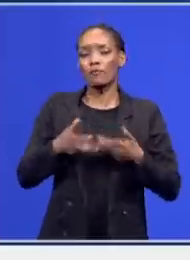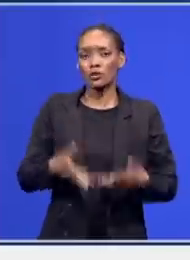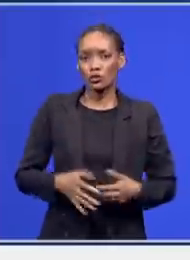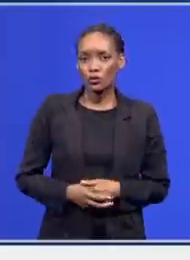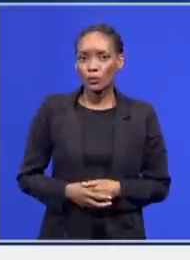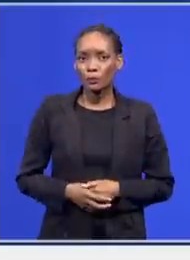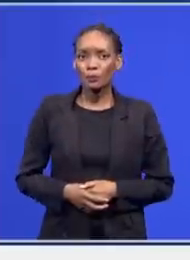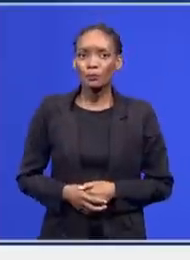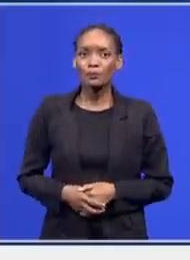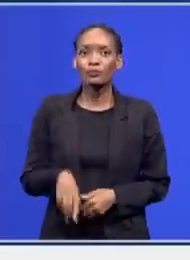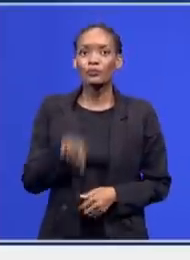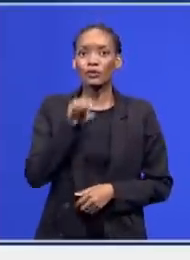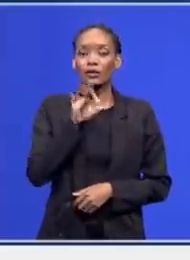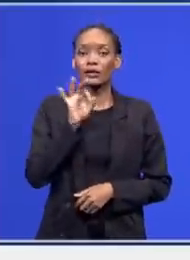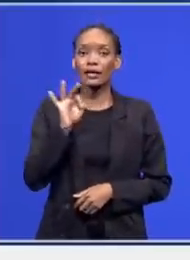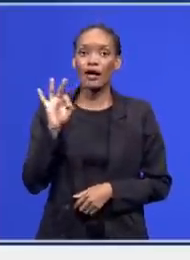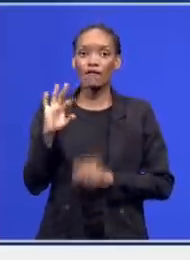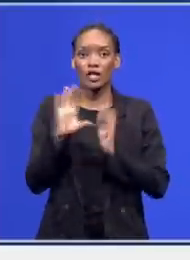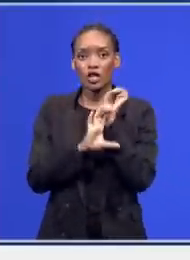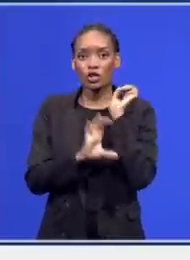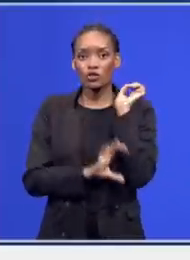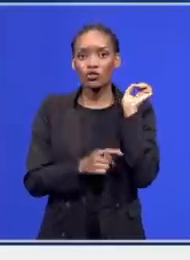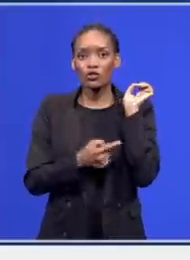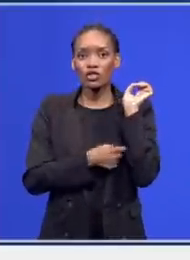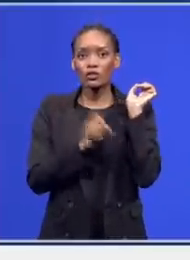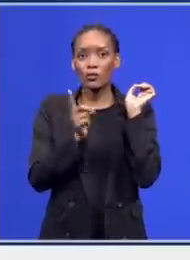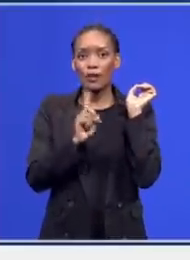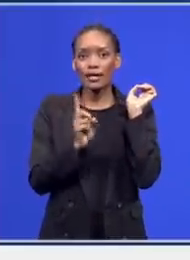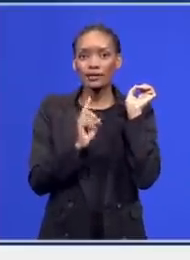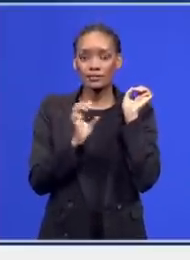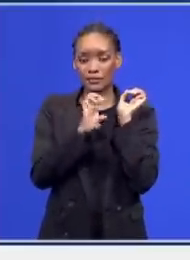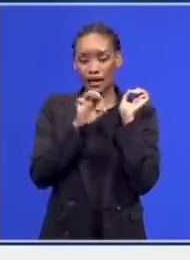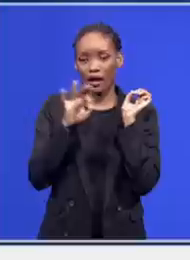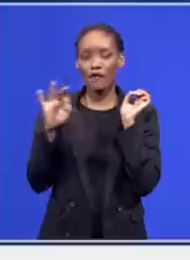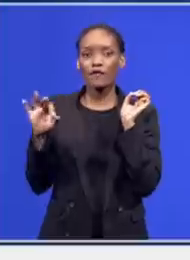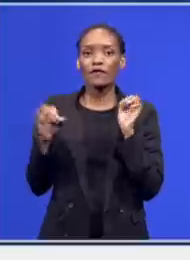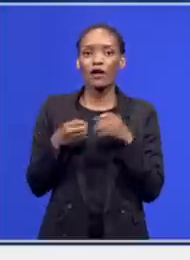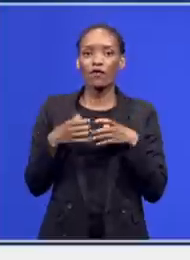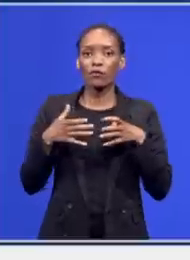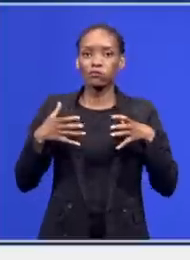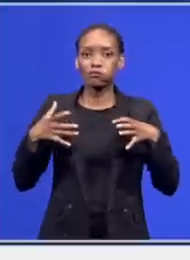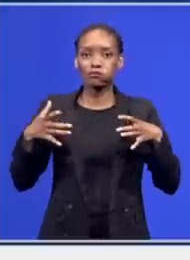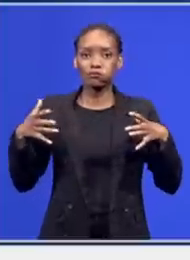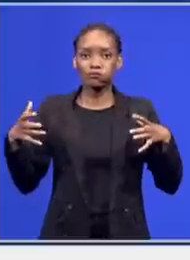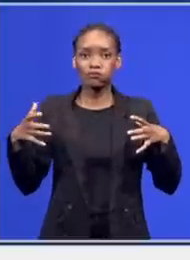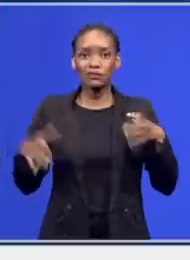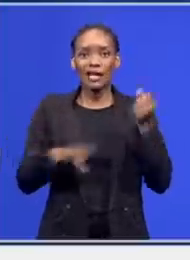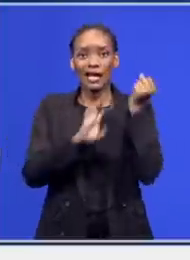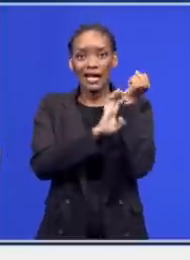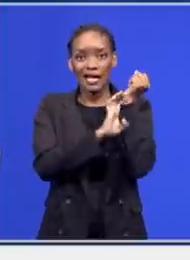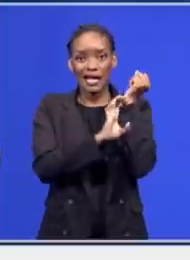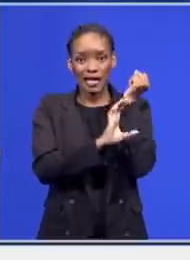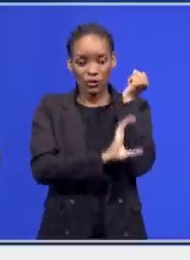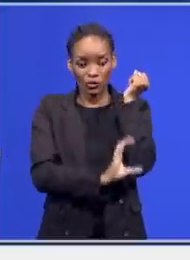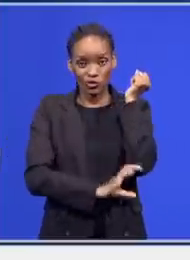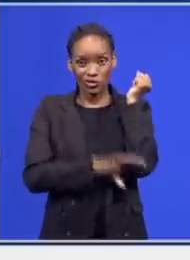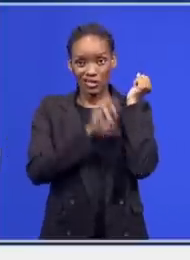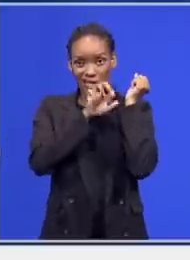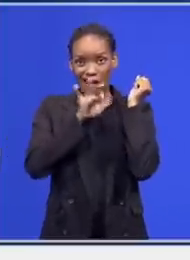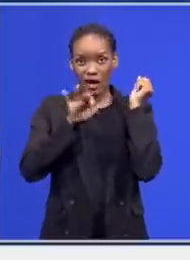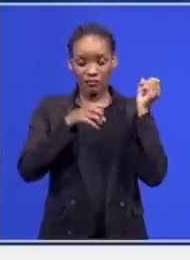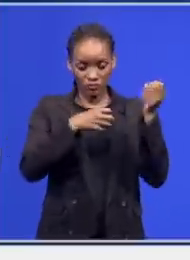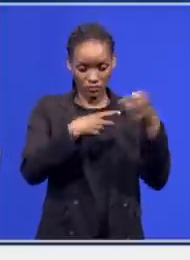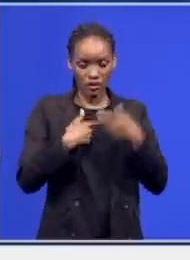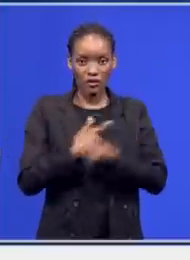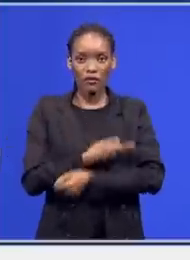What is in the EFF constitution is to grow the EFF. So what gives you the mandate is the constitution of the EFF. I'm not here to